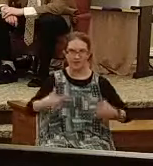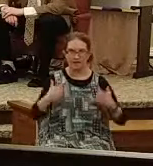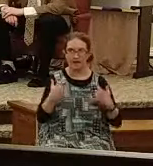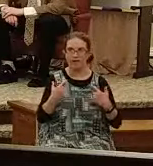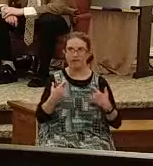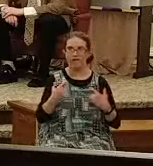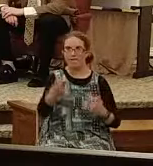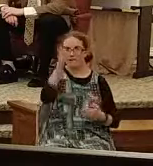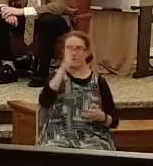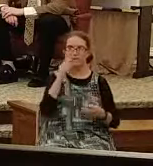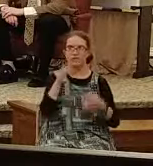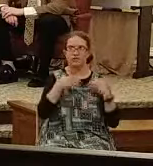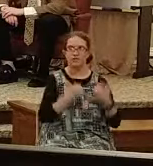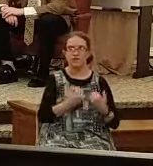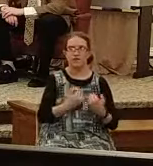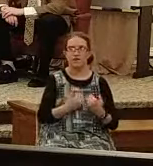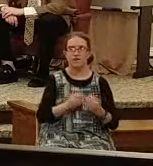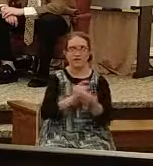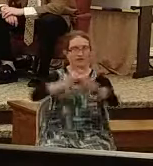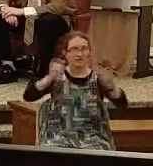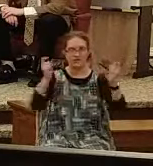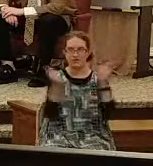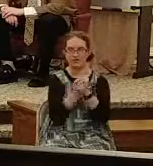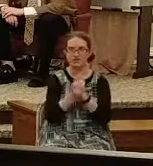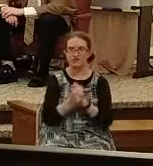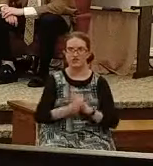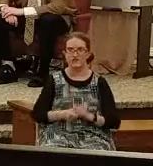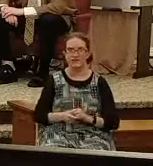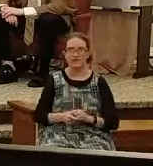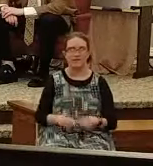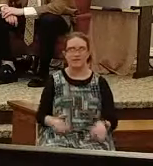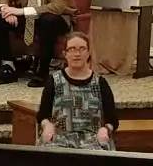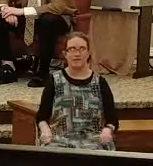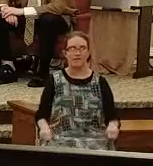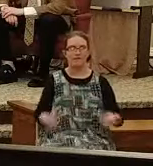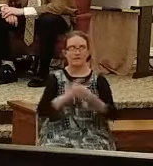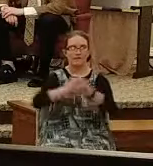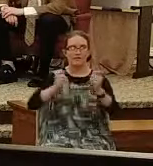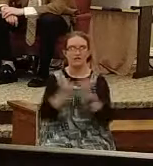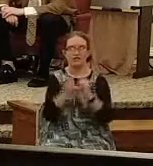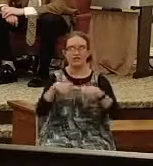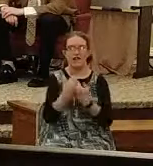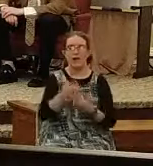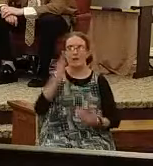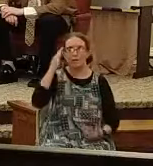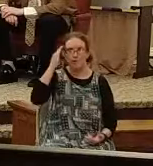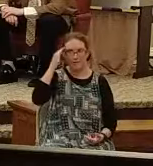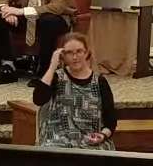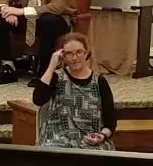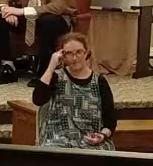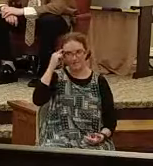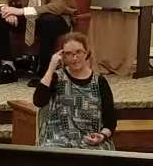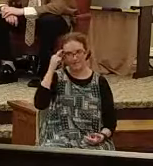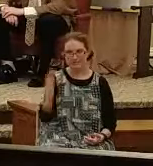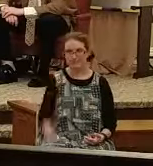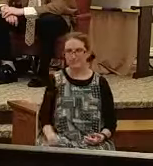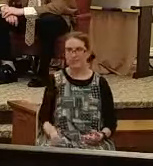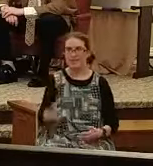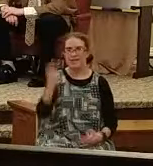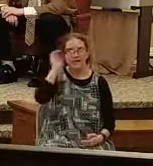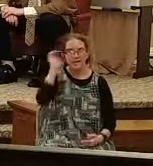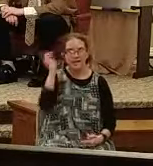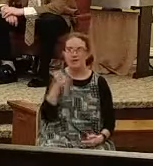heart thing. You know what it is? It changes this. It changes the way you think. Come on, hear